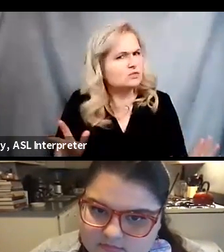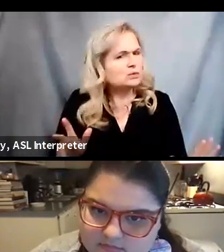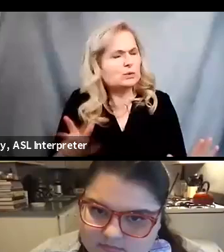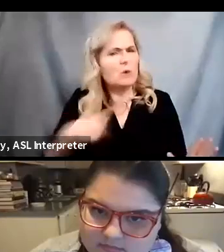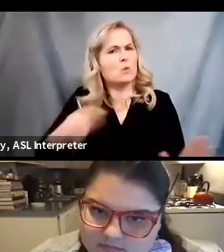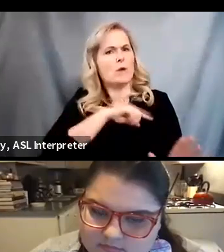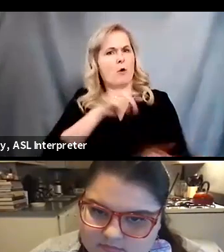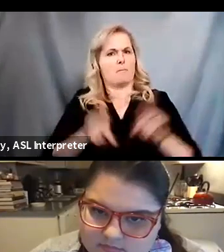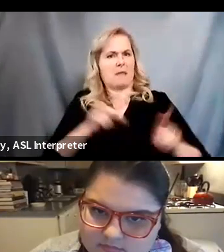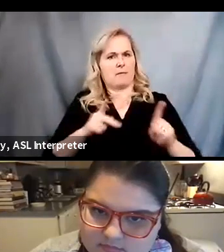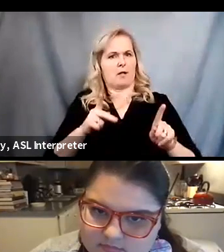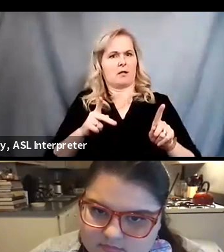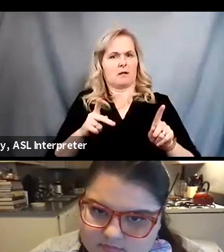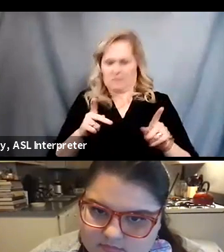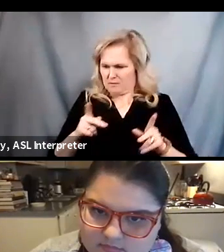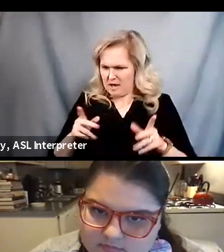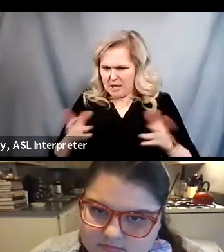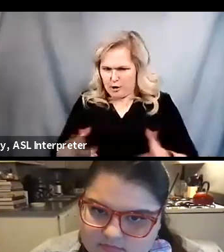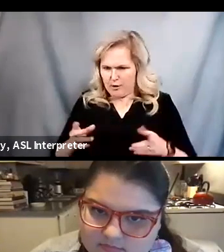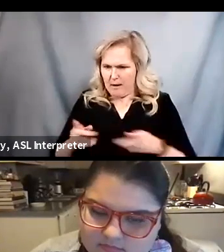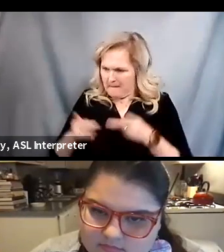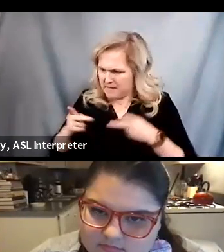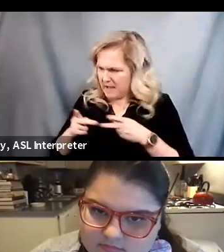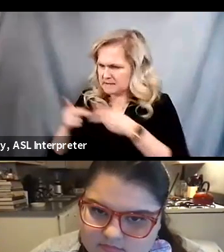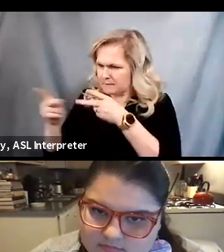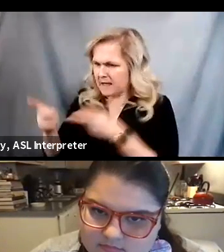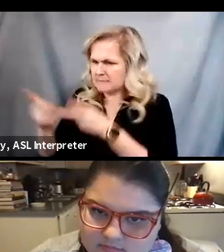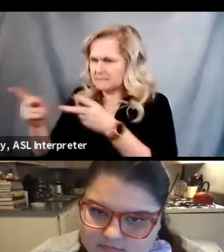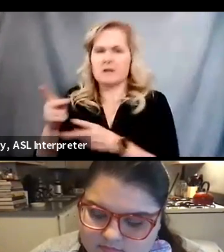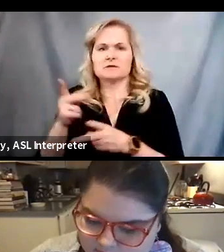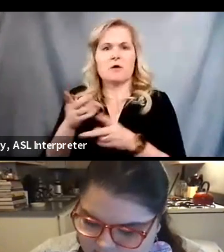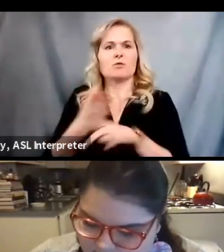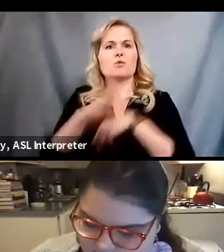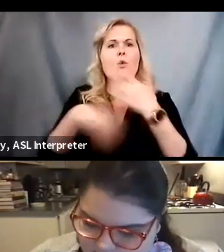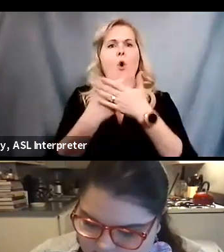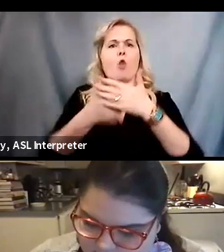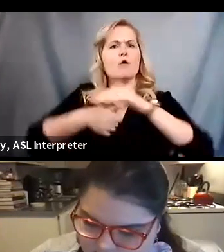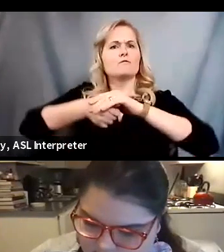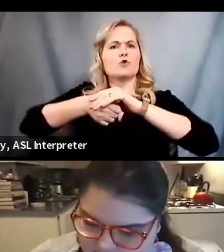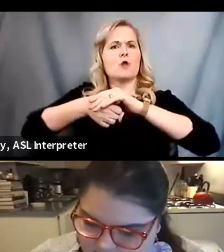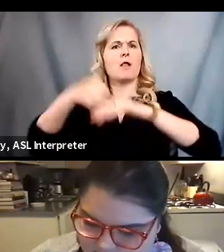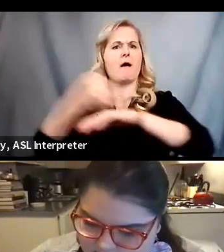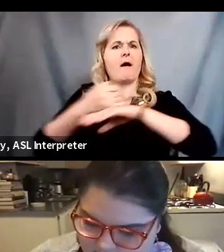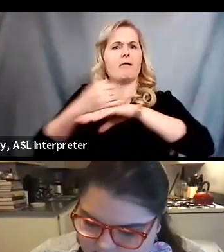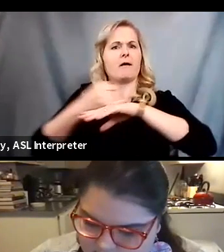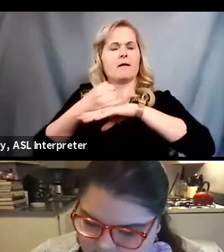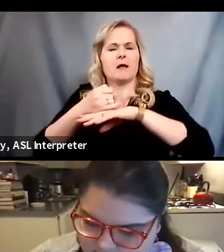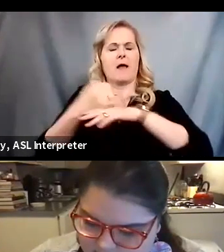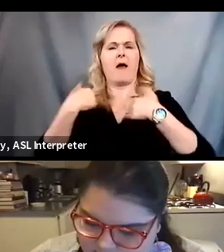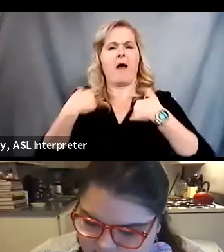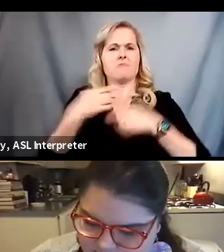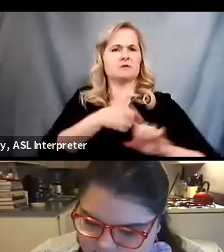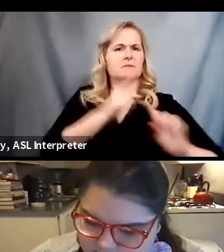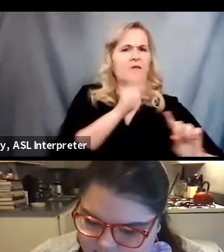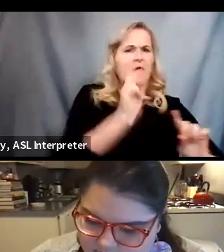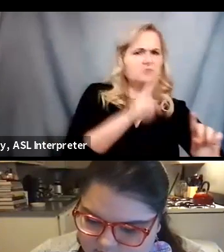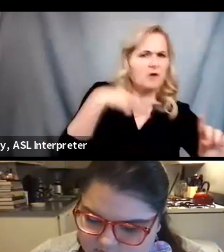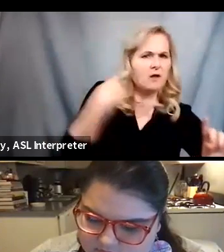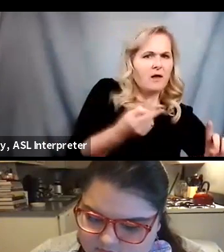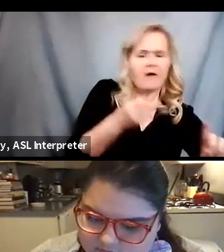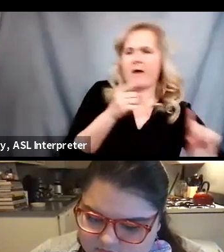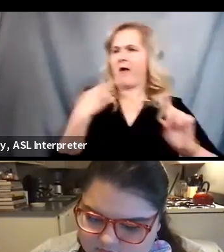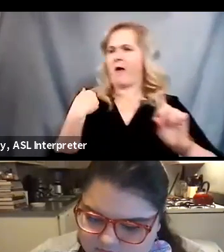people coming from places all across Turtle Island and with specific histories and access needs. And